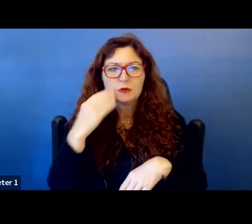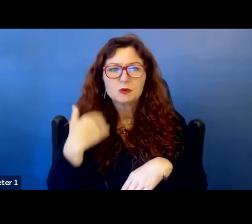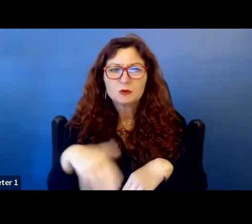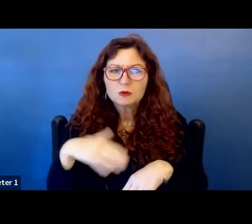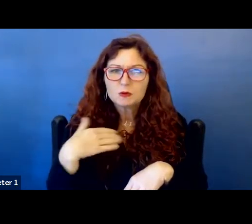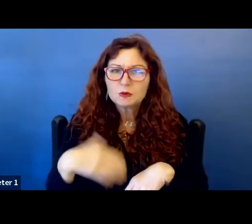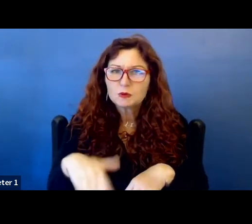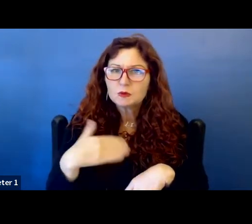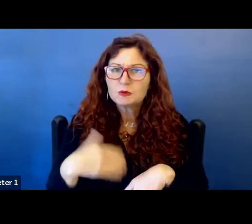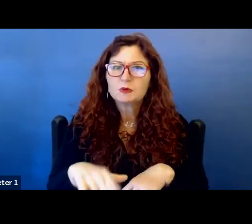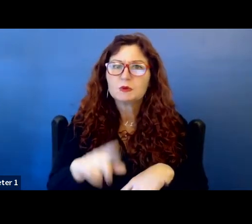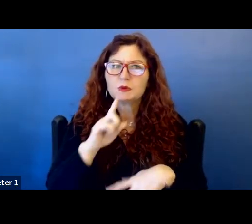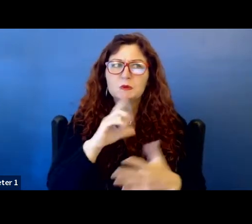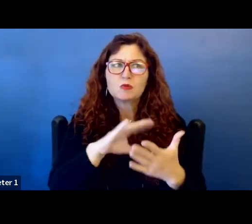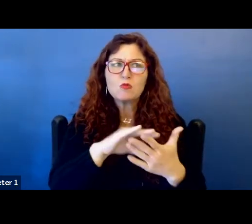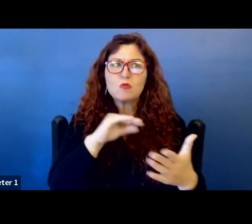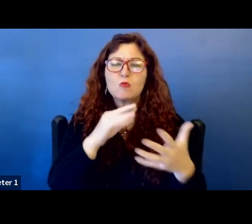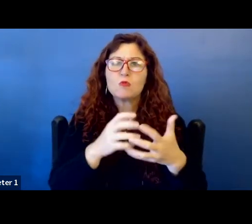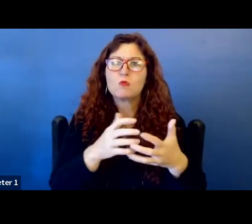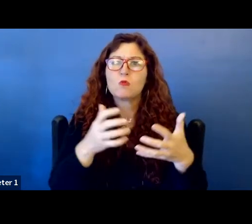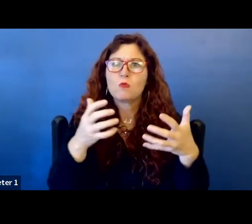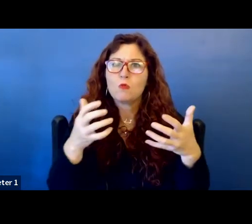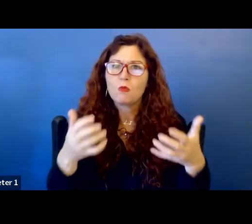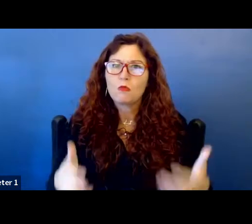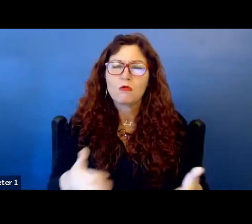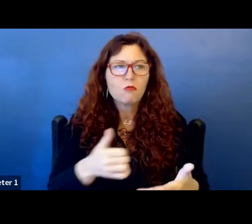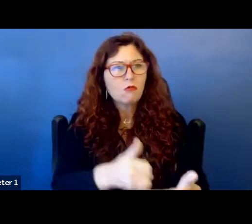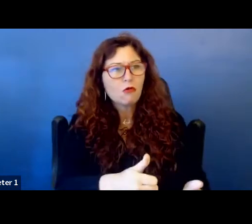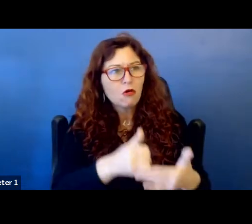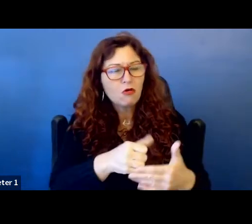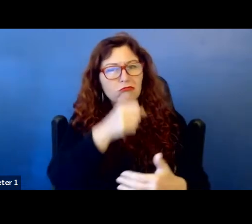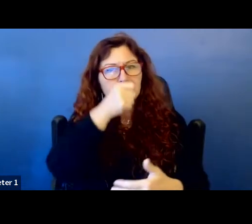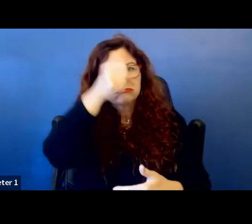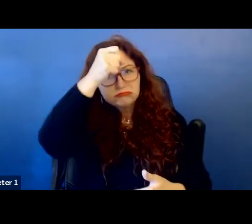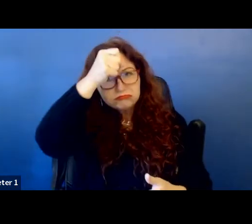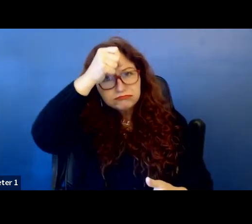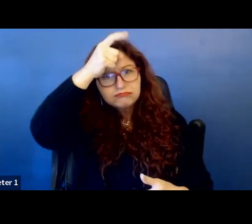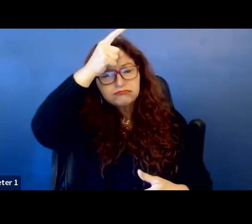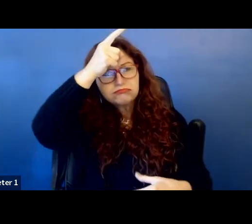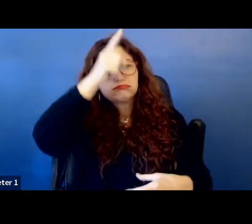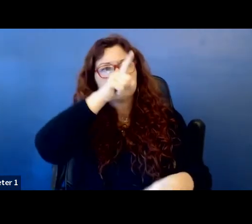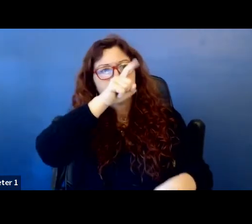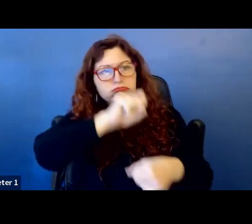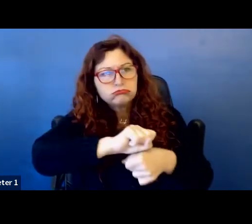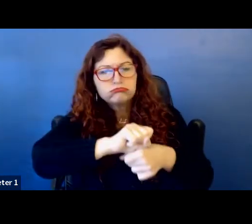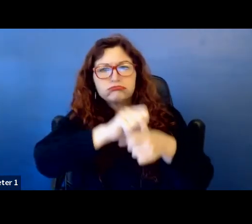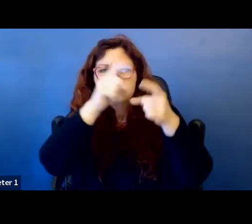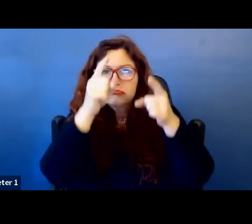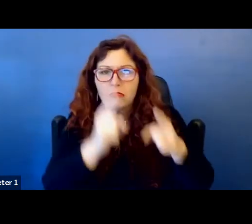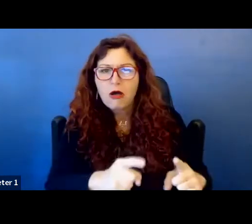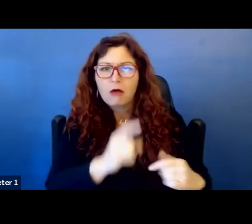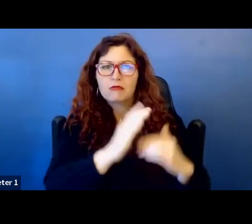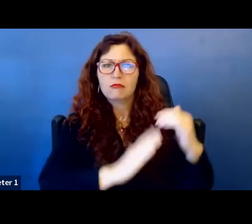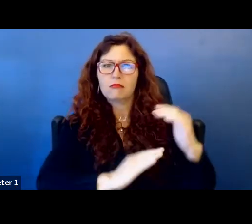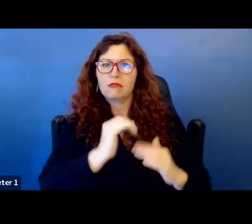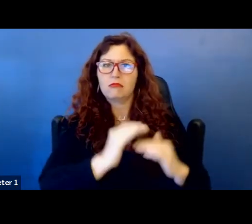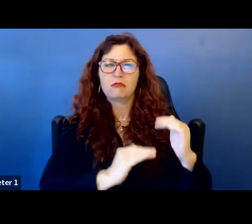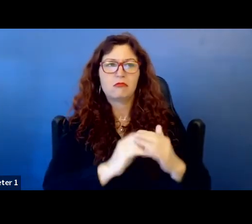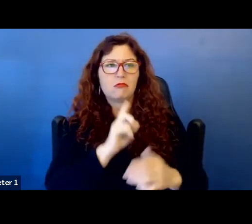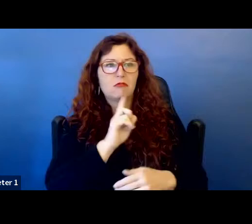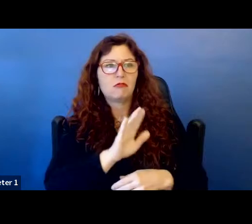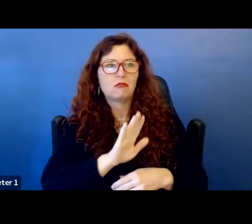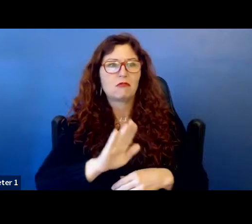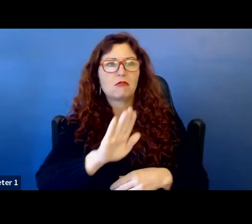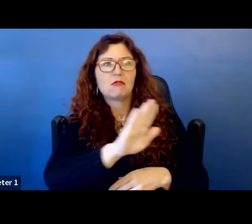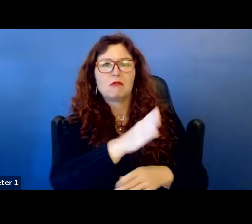us to understand what is going on in the construction industry the challenges that workers face and the ways